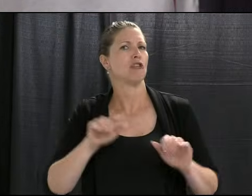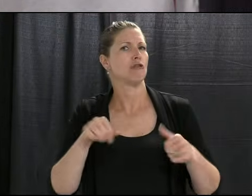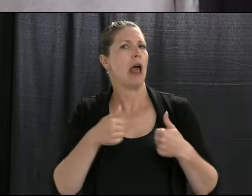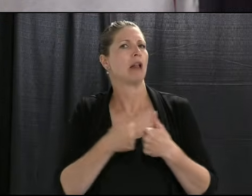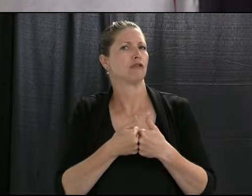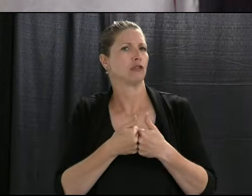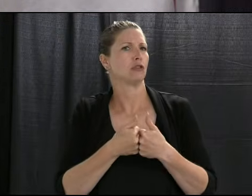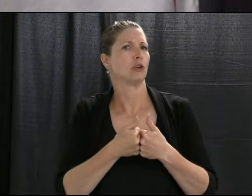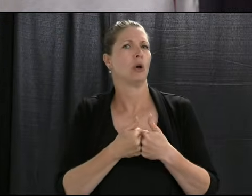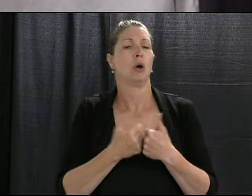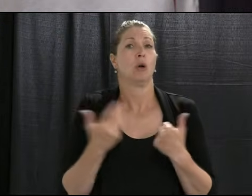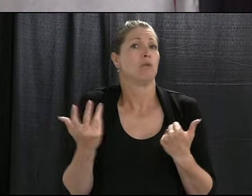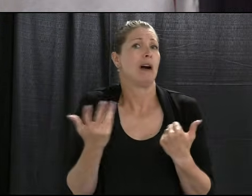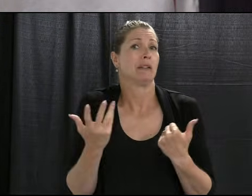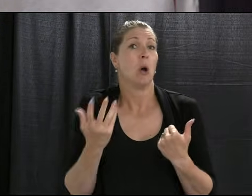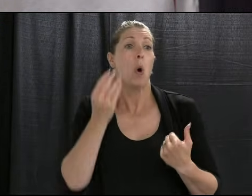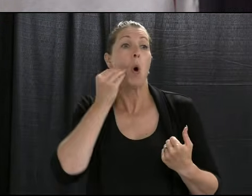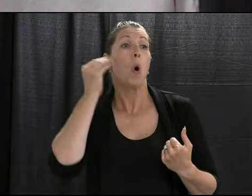the area of